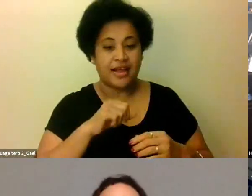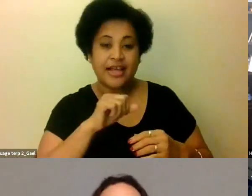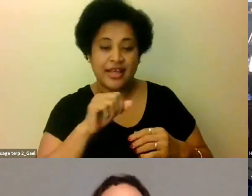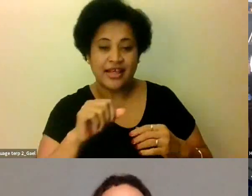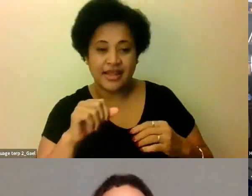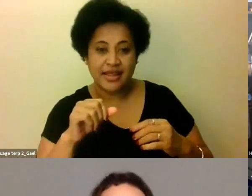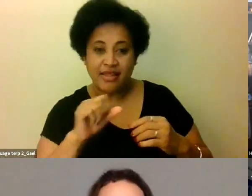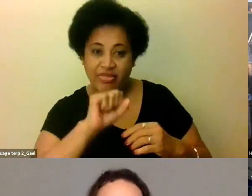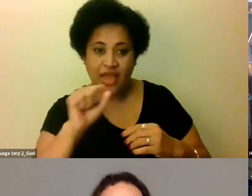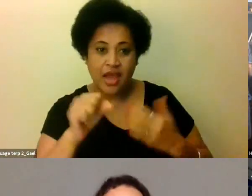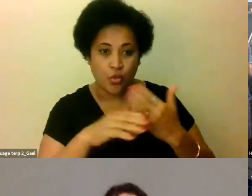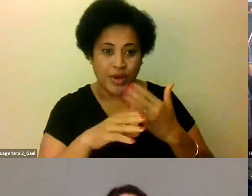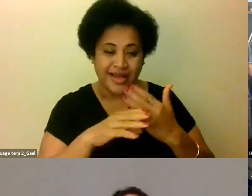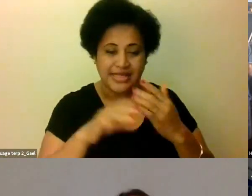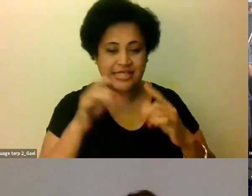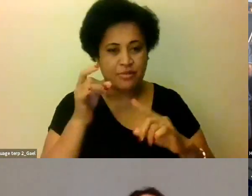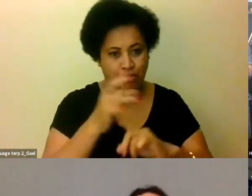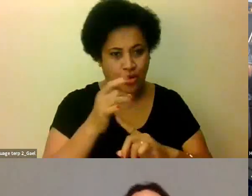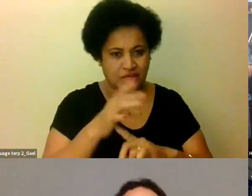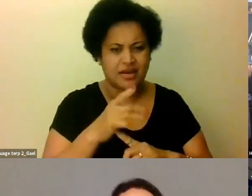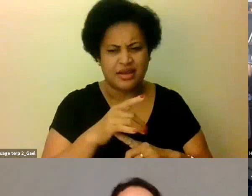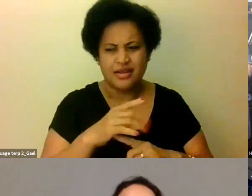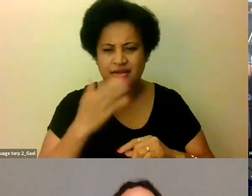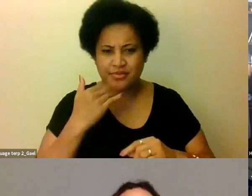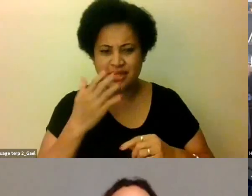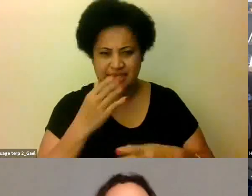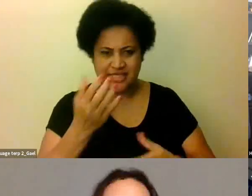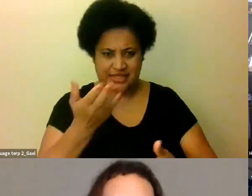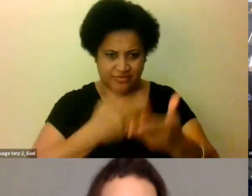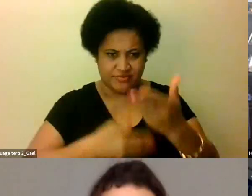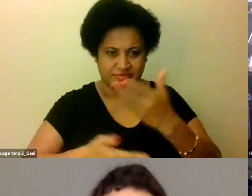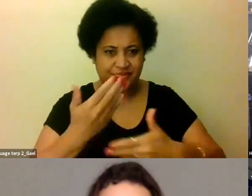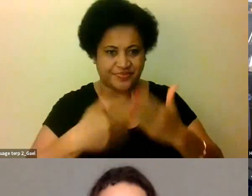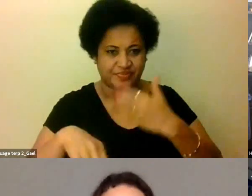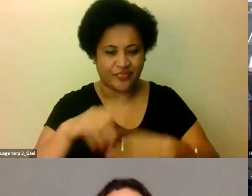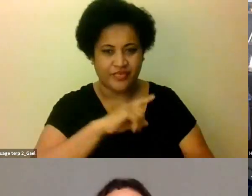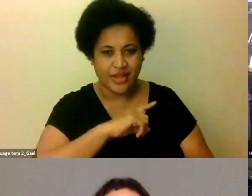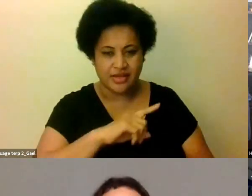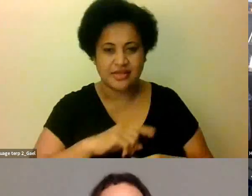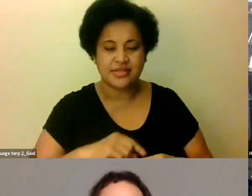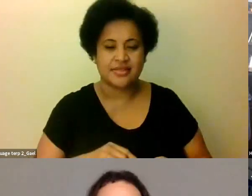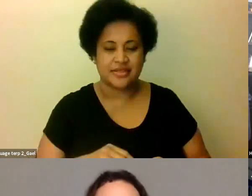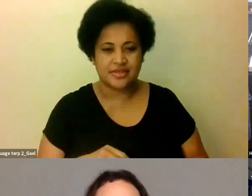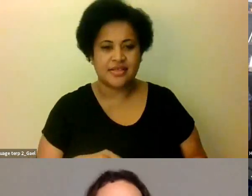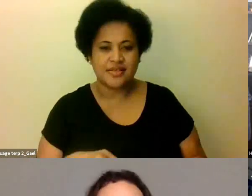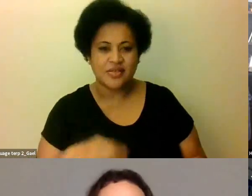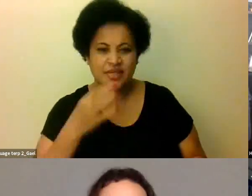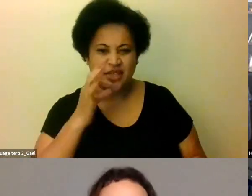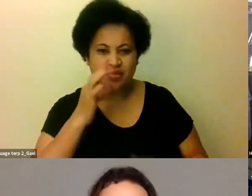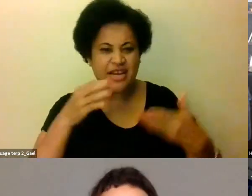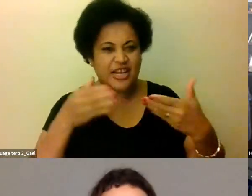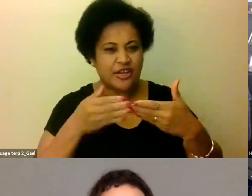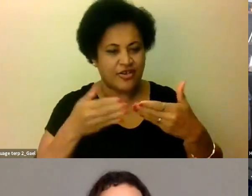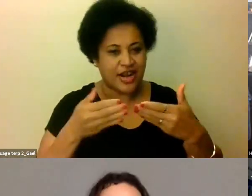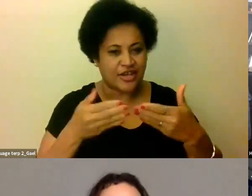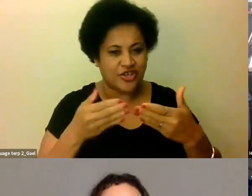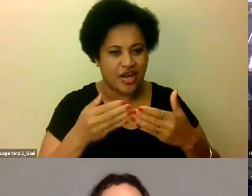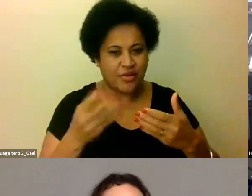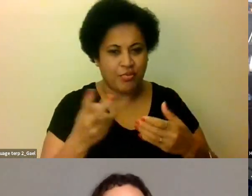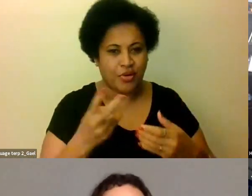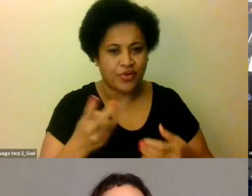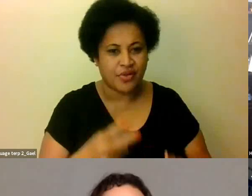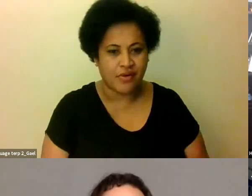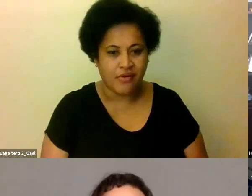right? And you know, how that sort of comes through into their work. So a little introduction, and maybe I can start